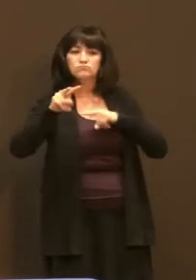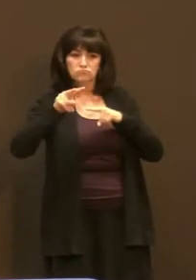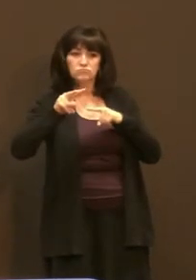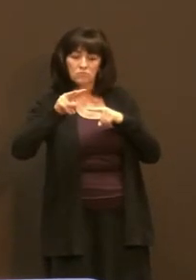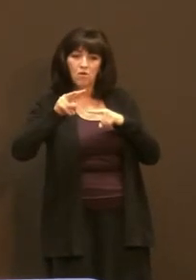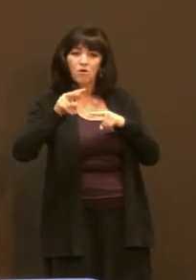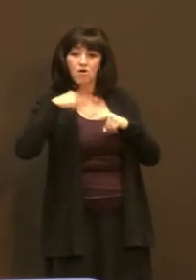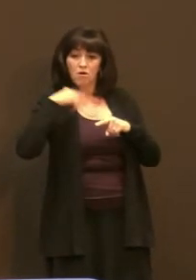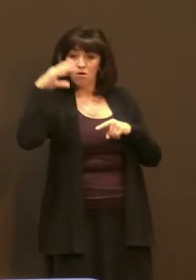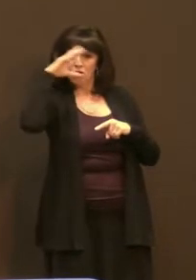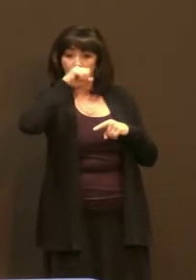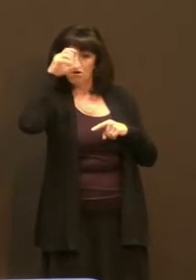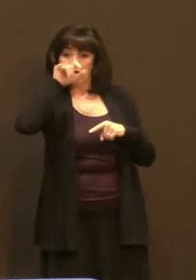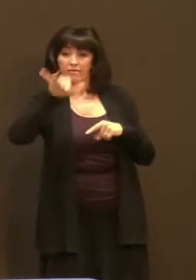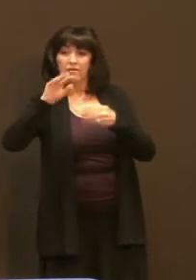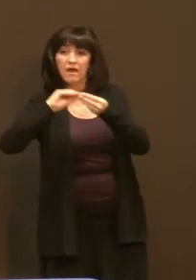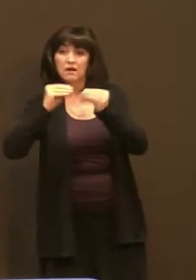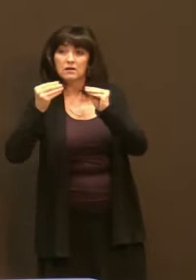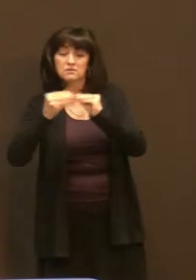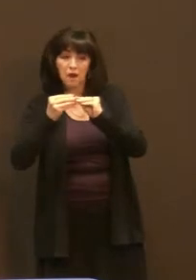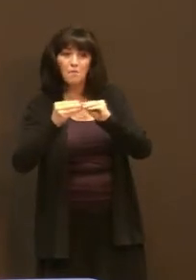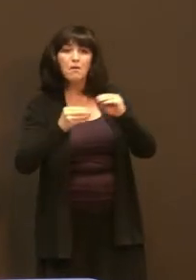under our